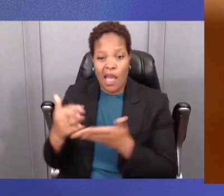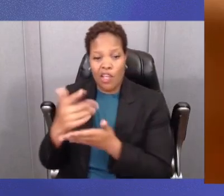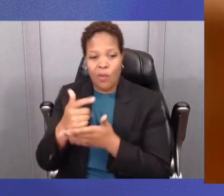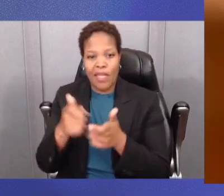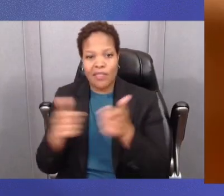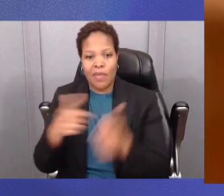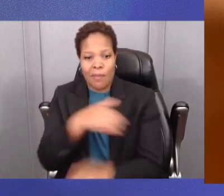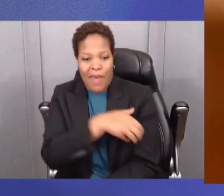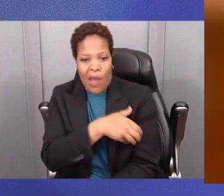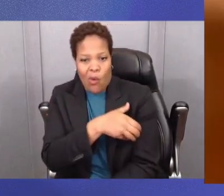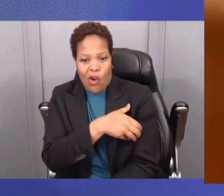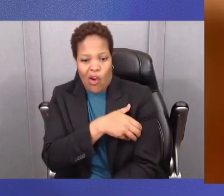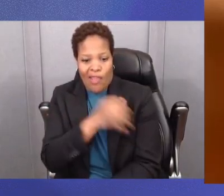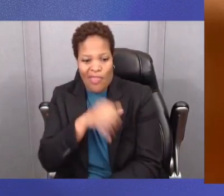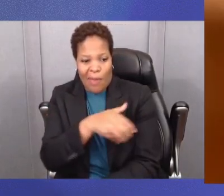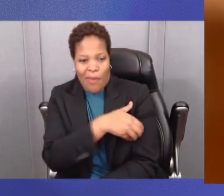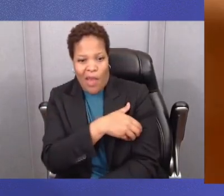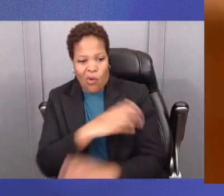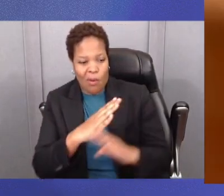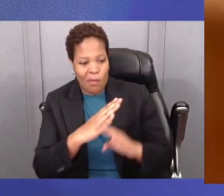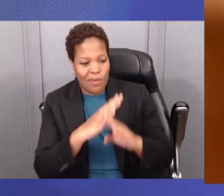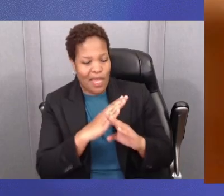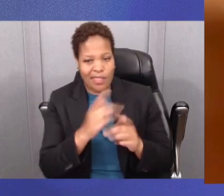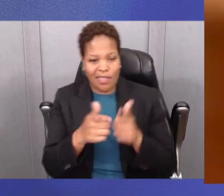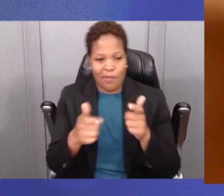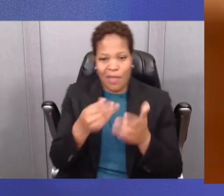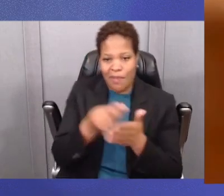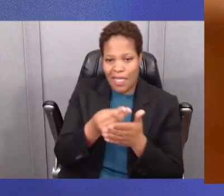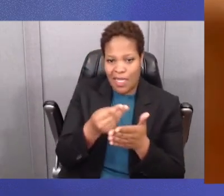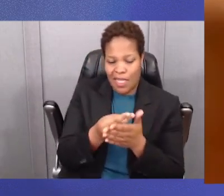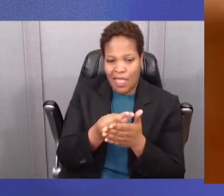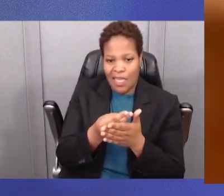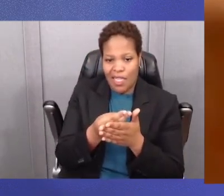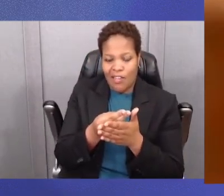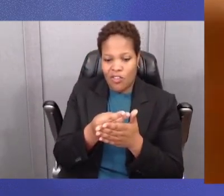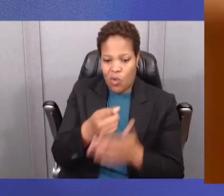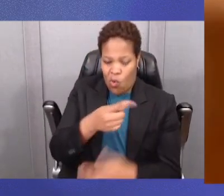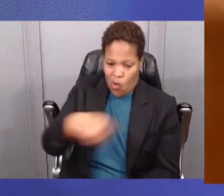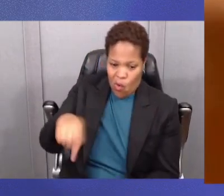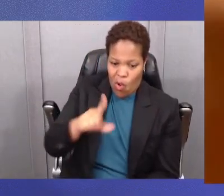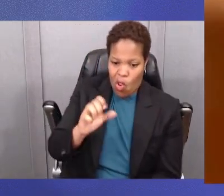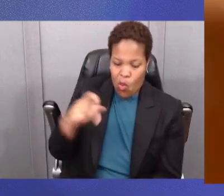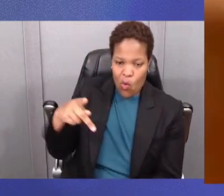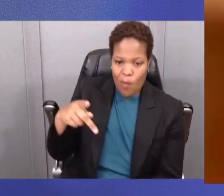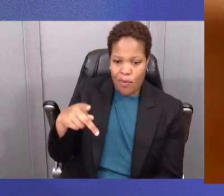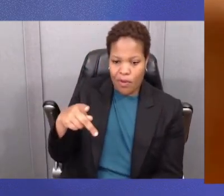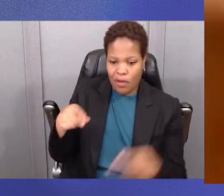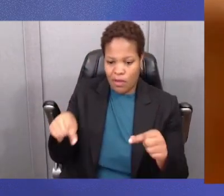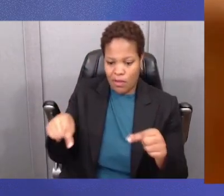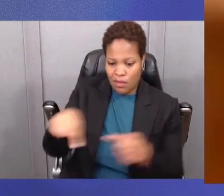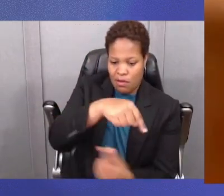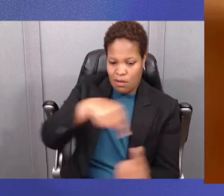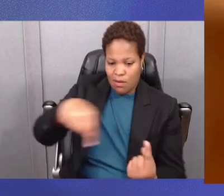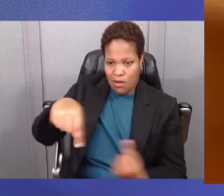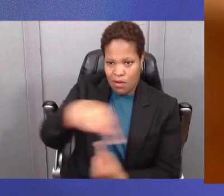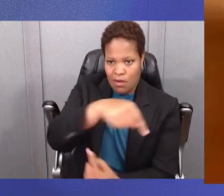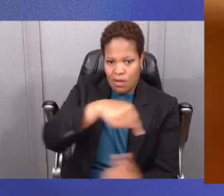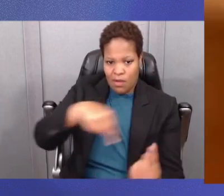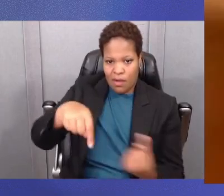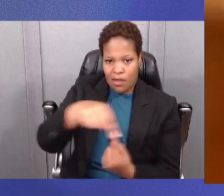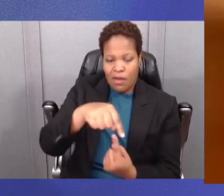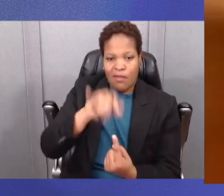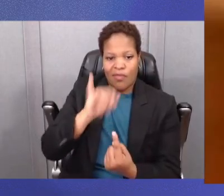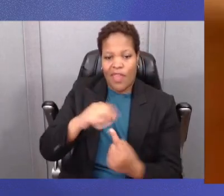money. And so it's a tight loop, a vicious cycle, which prevents entry